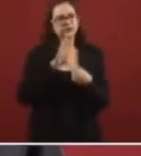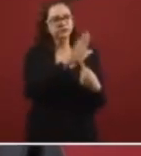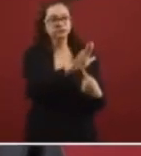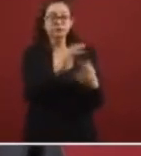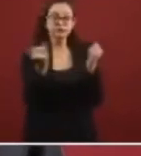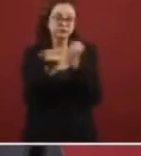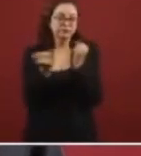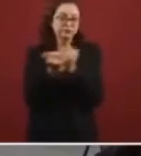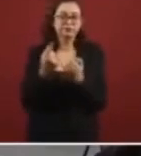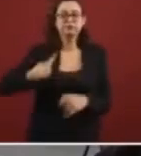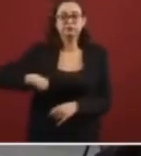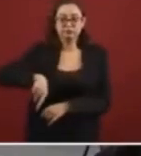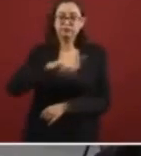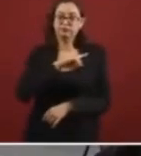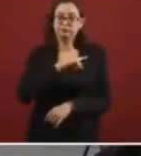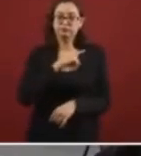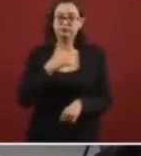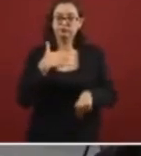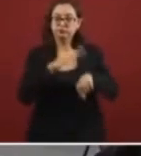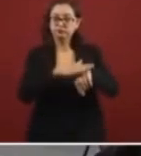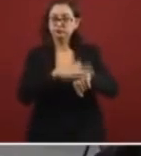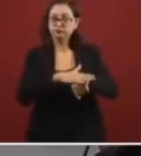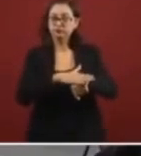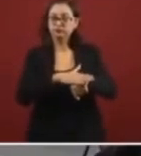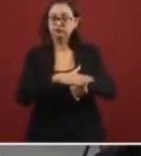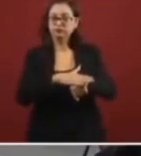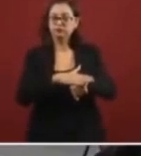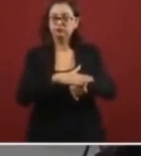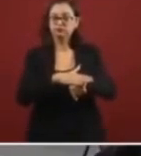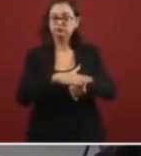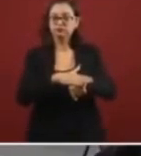just like we also,